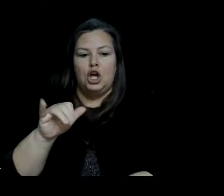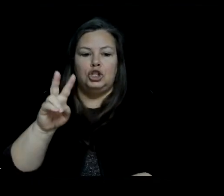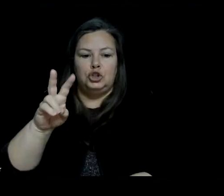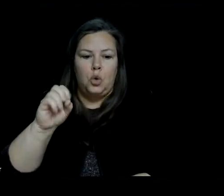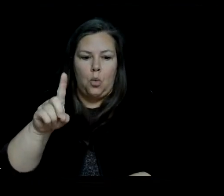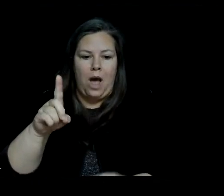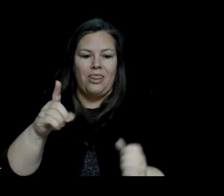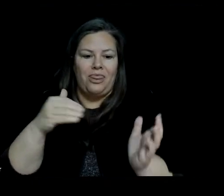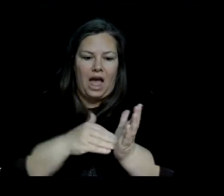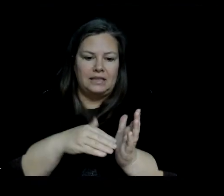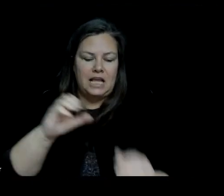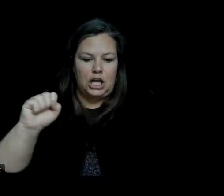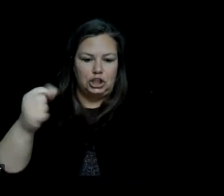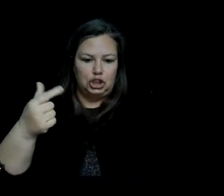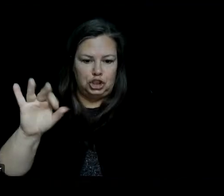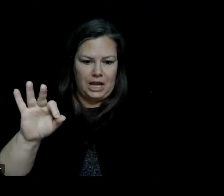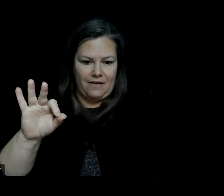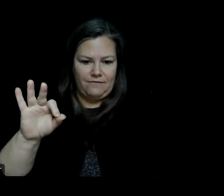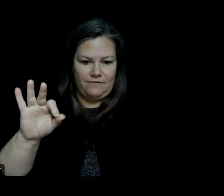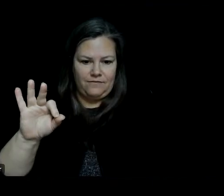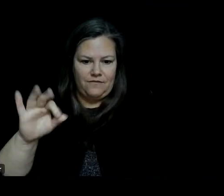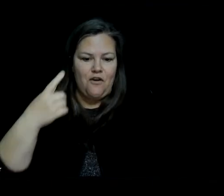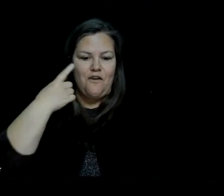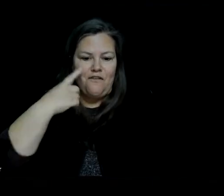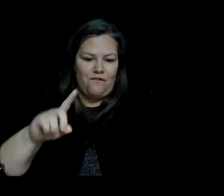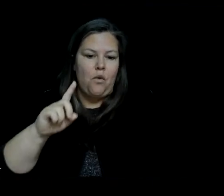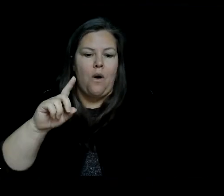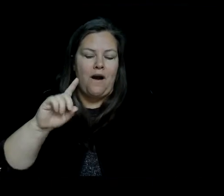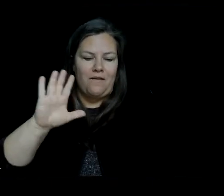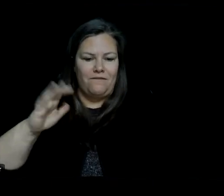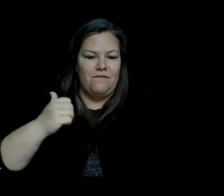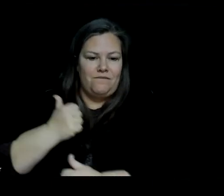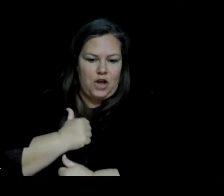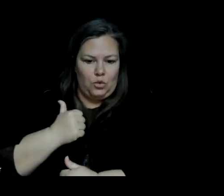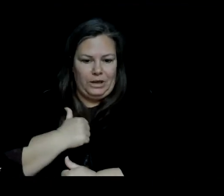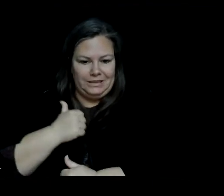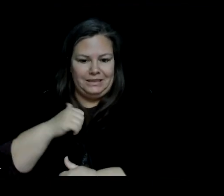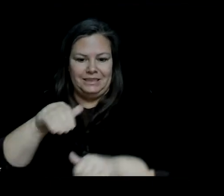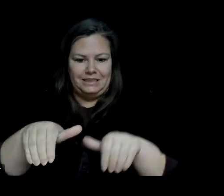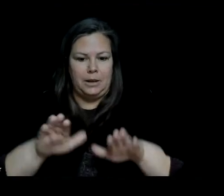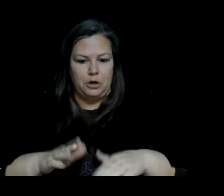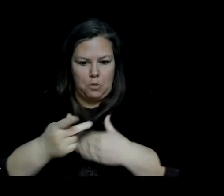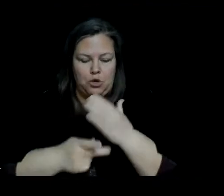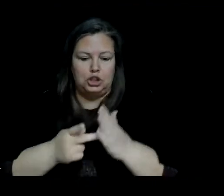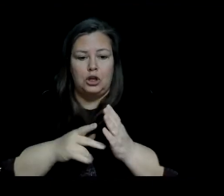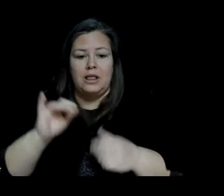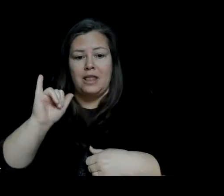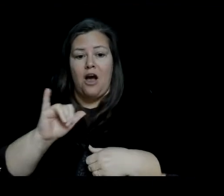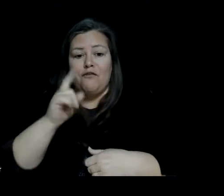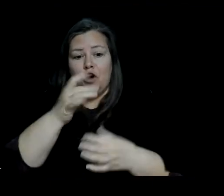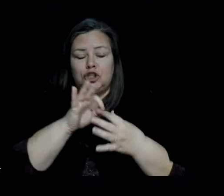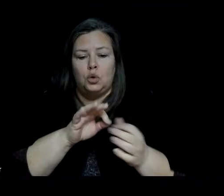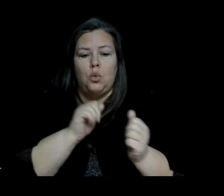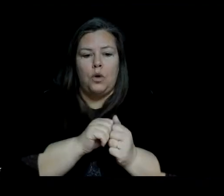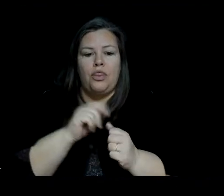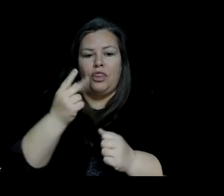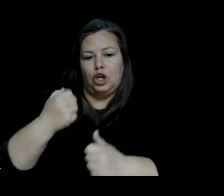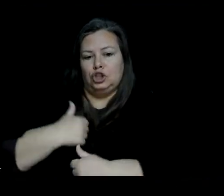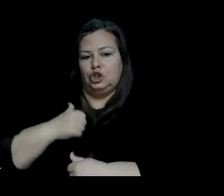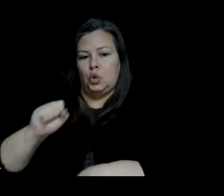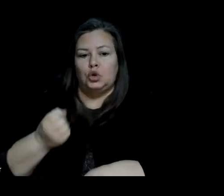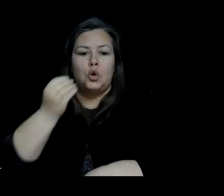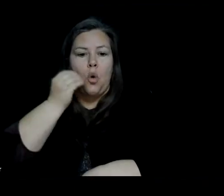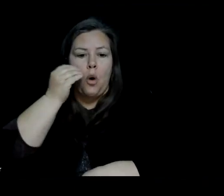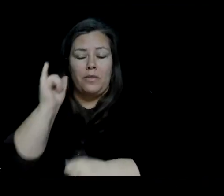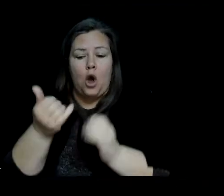$201,000 SGF for veteran cemetery projects. Item 1 concerns the Soldiers Home. The request